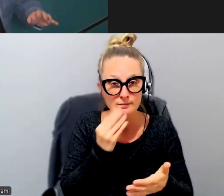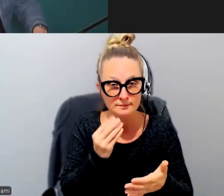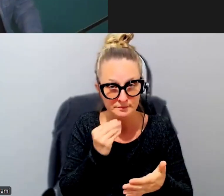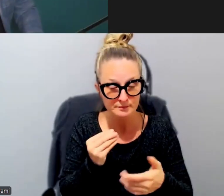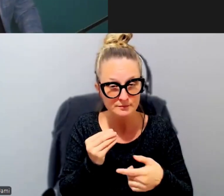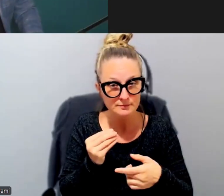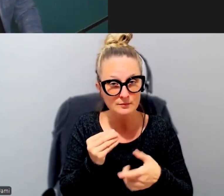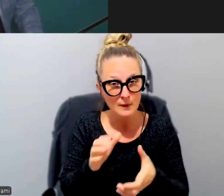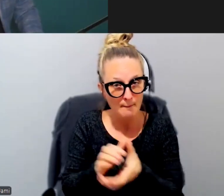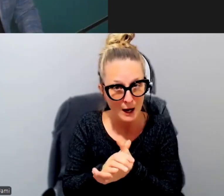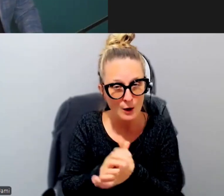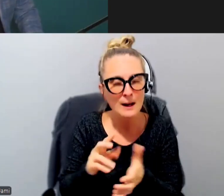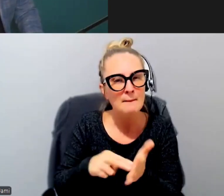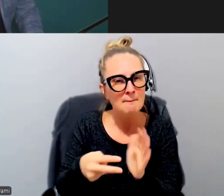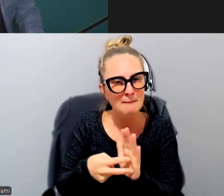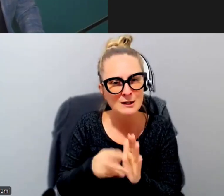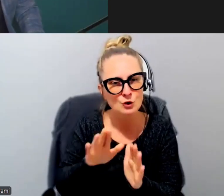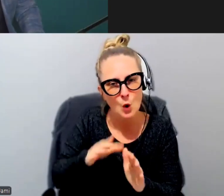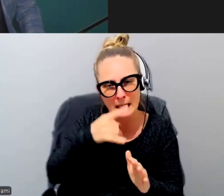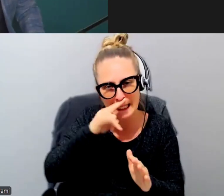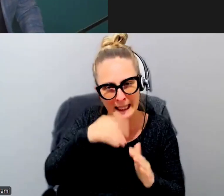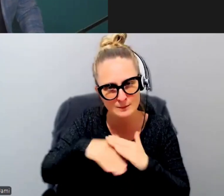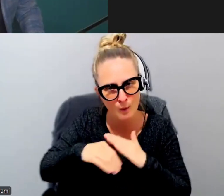Jewish. And